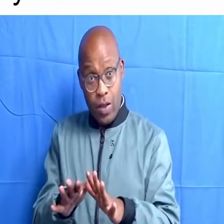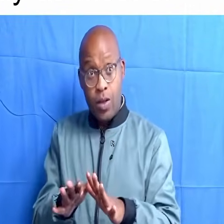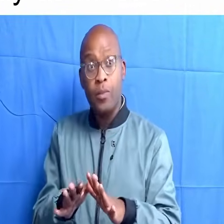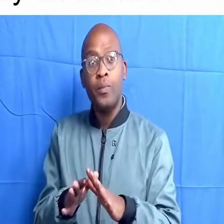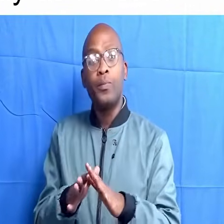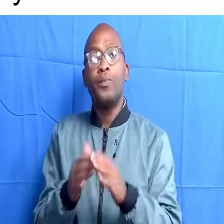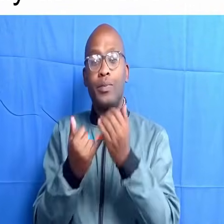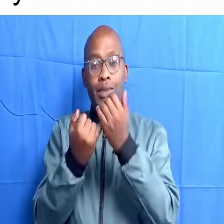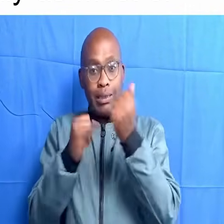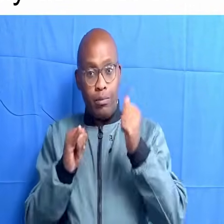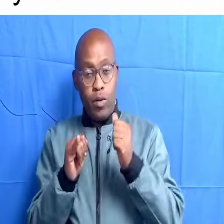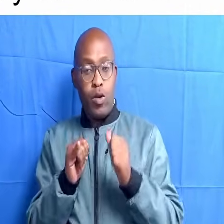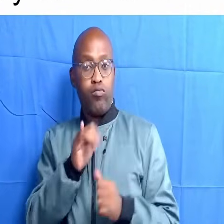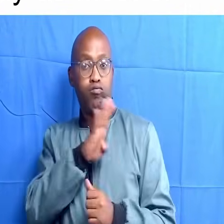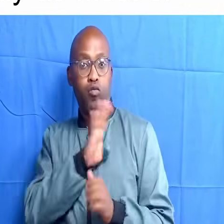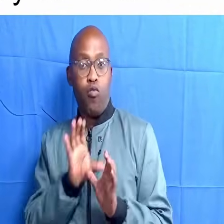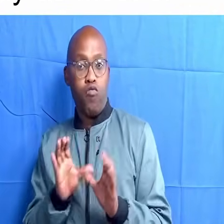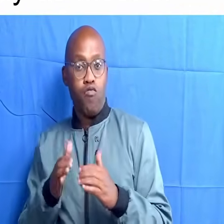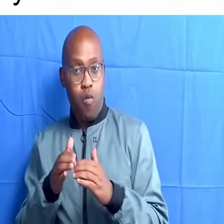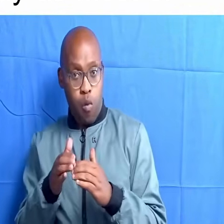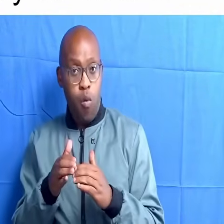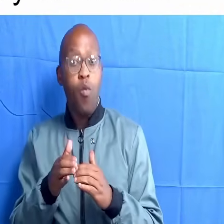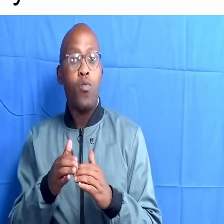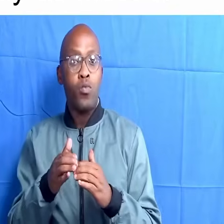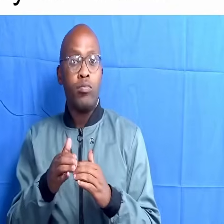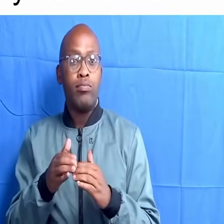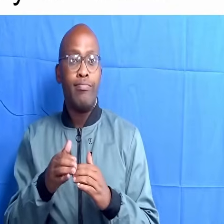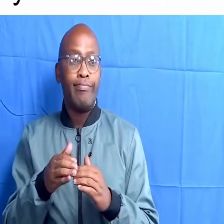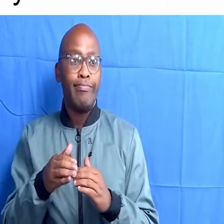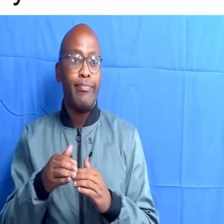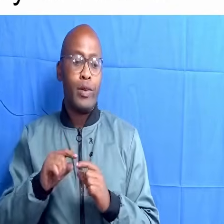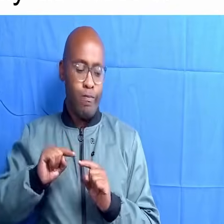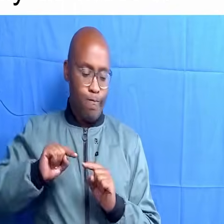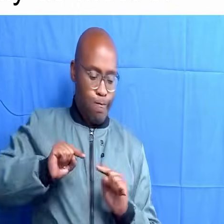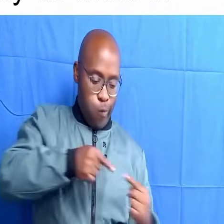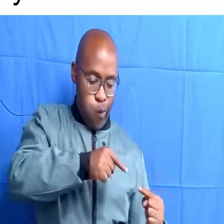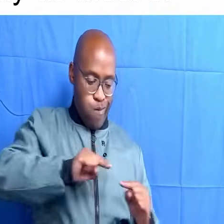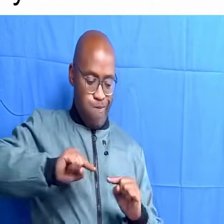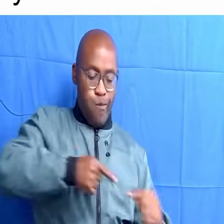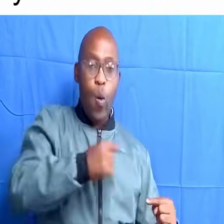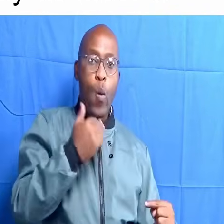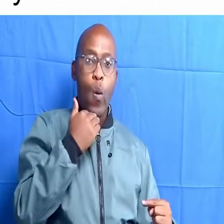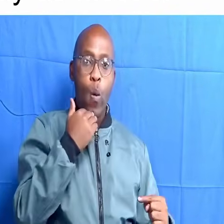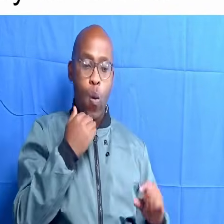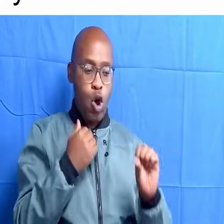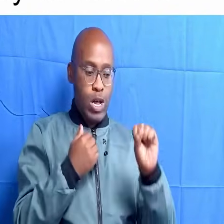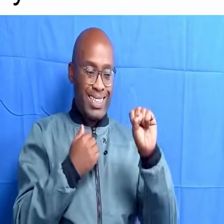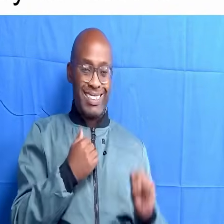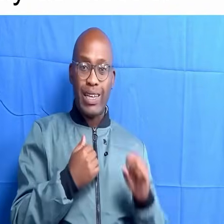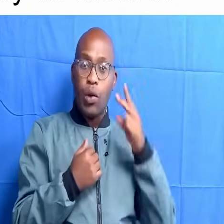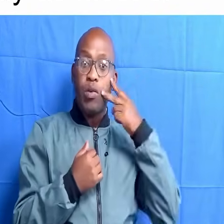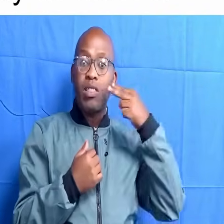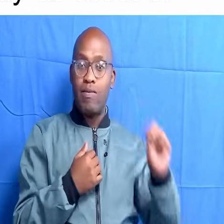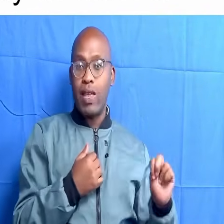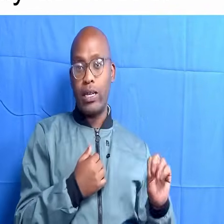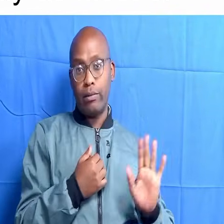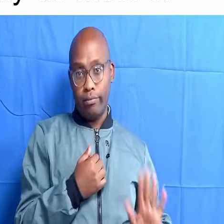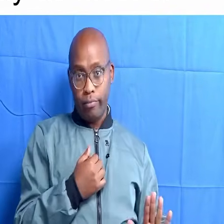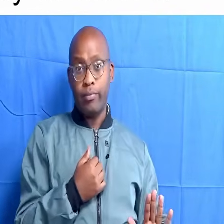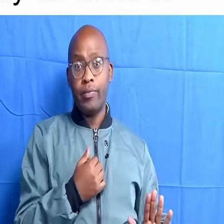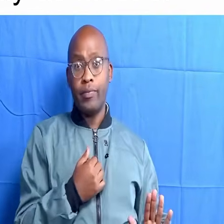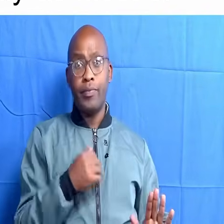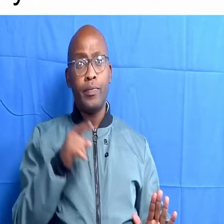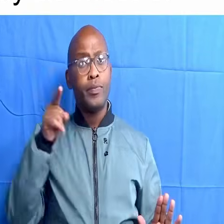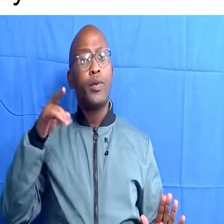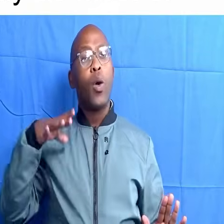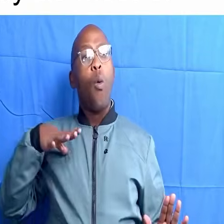guerrilla attacks to the South government. So now what they wanted was to isolate the Viet Congs from